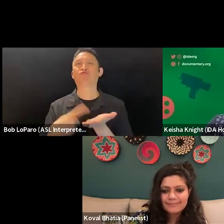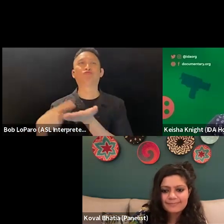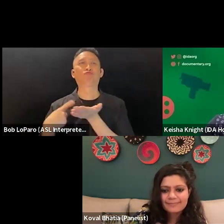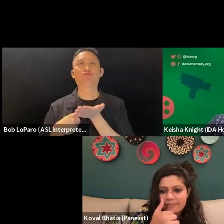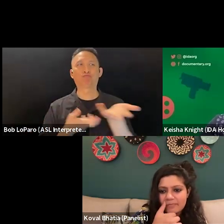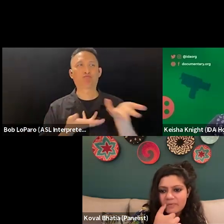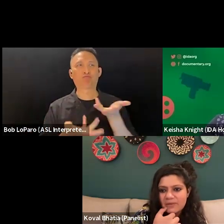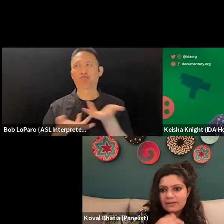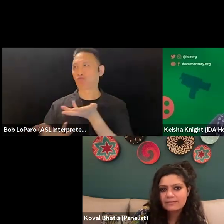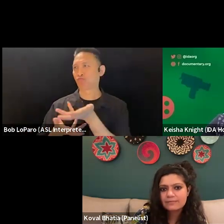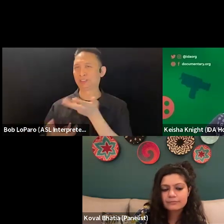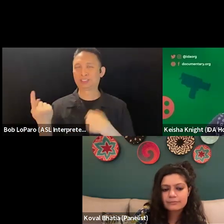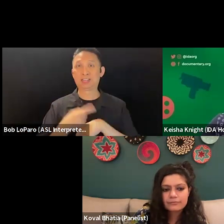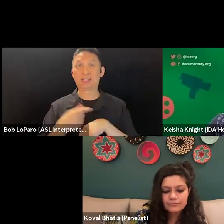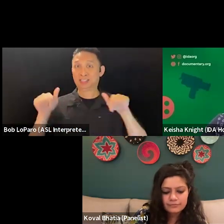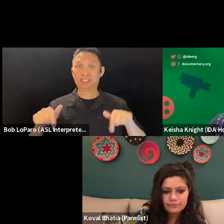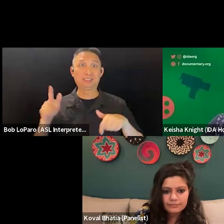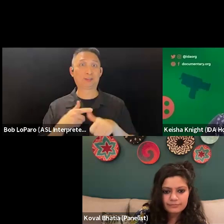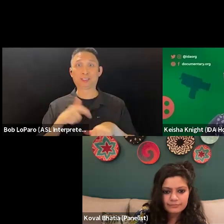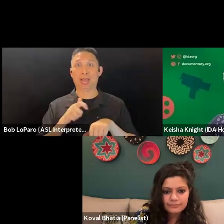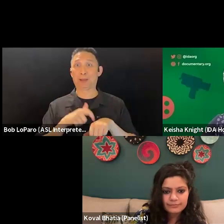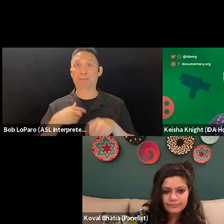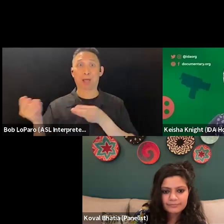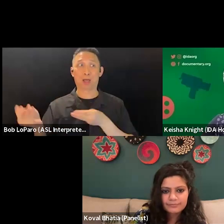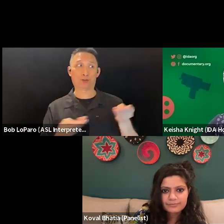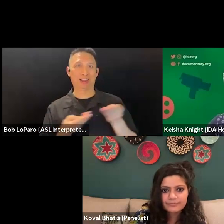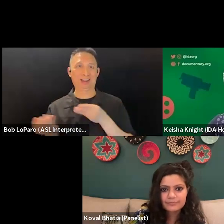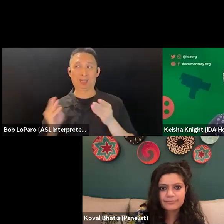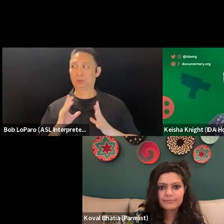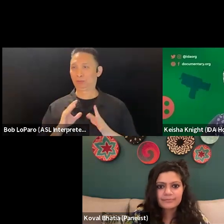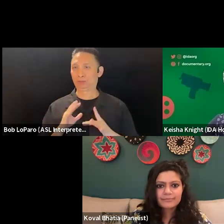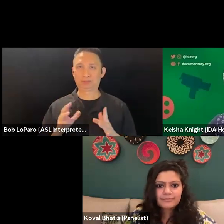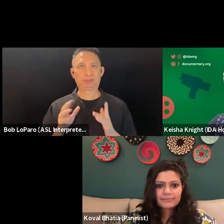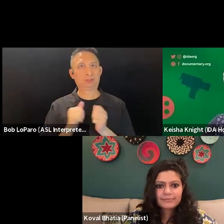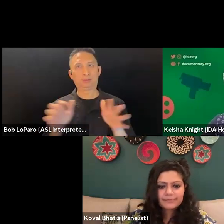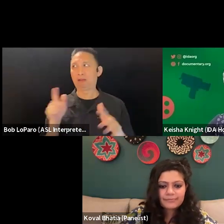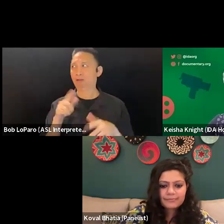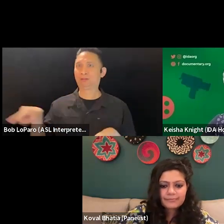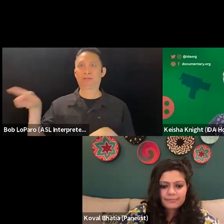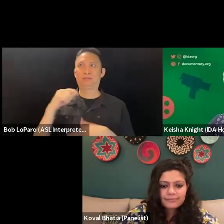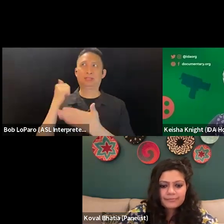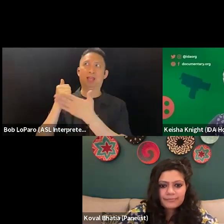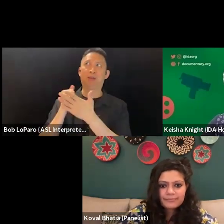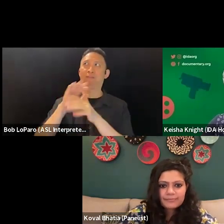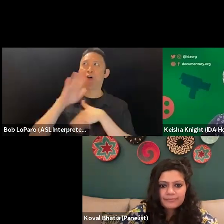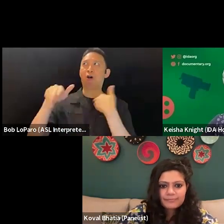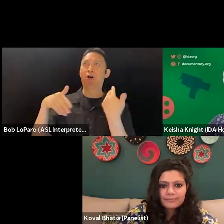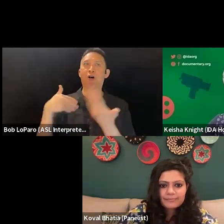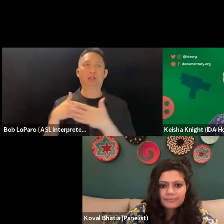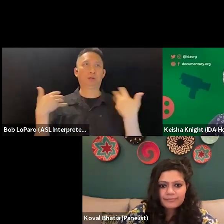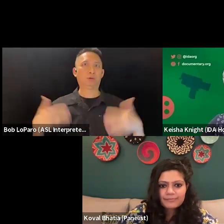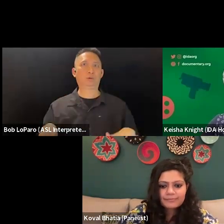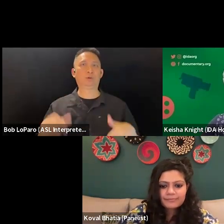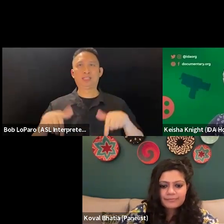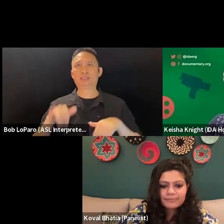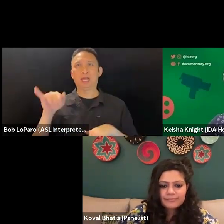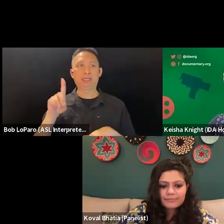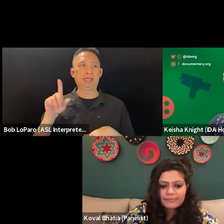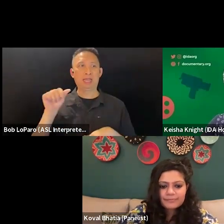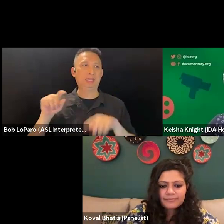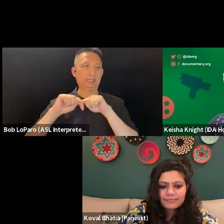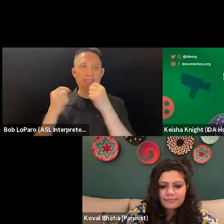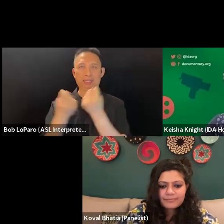Um, okay, the third question is from Farid, if I'm pronouncing it correctly. Both your films have